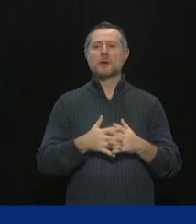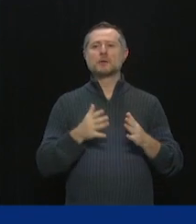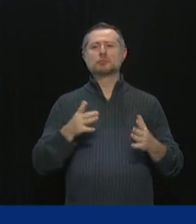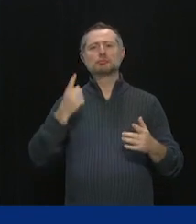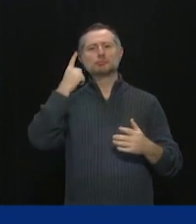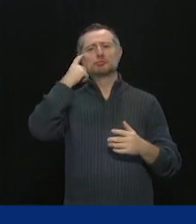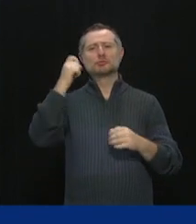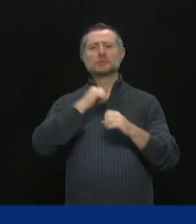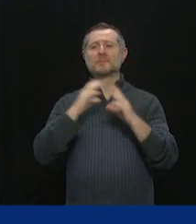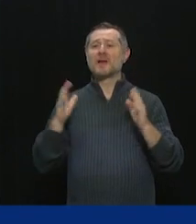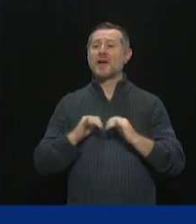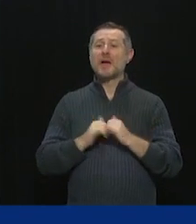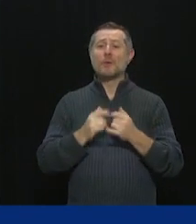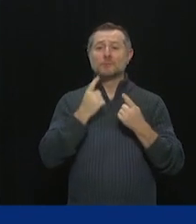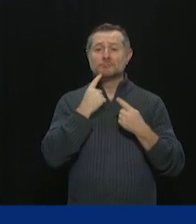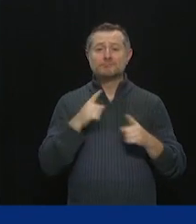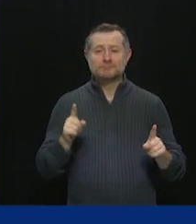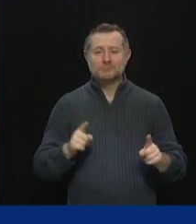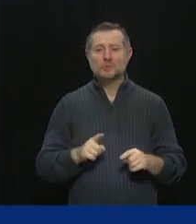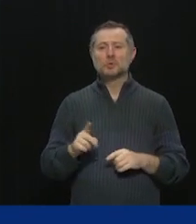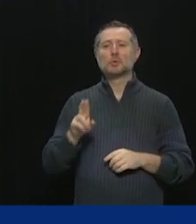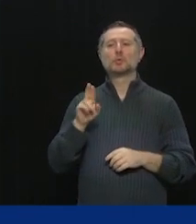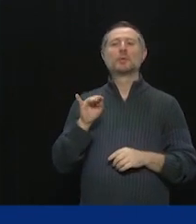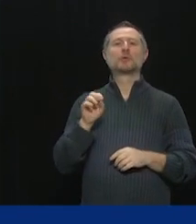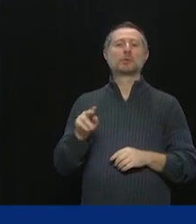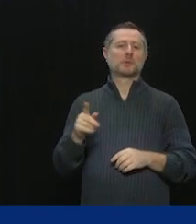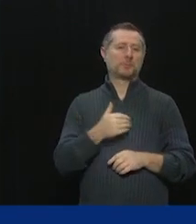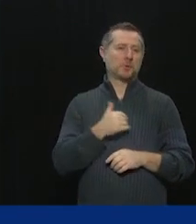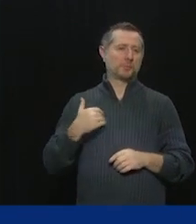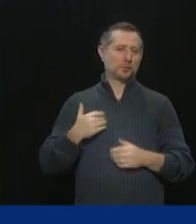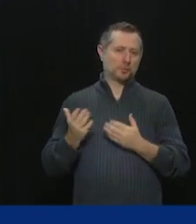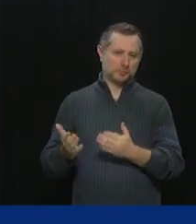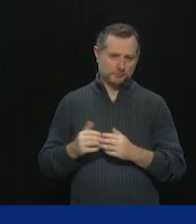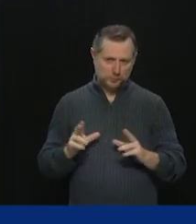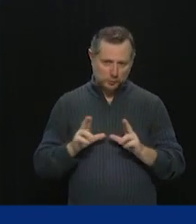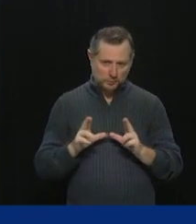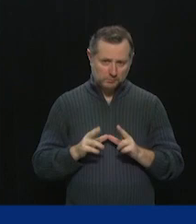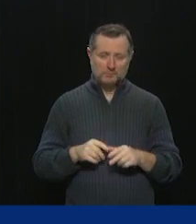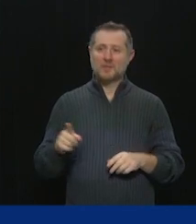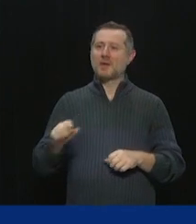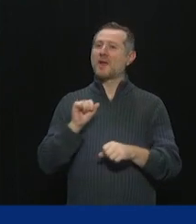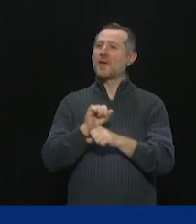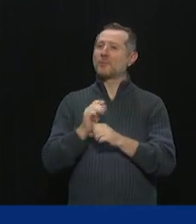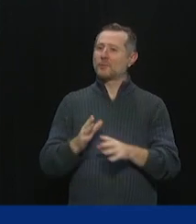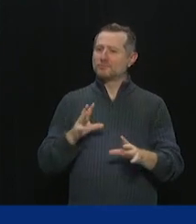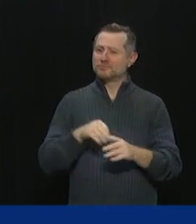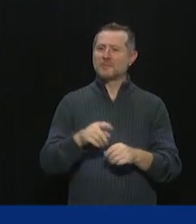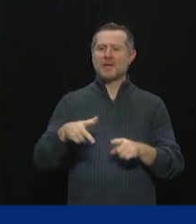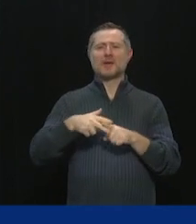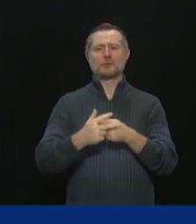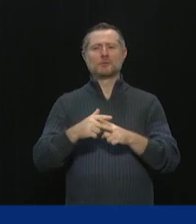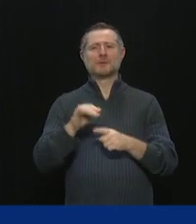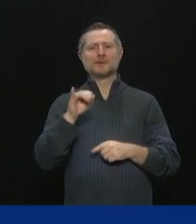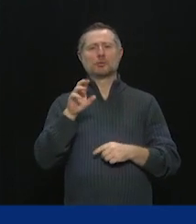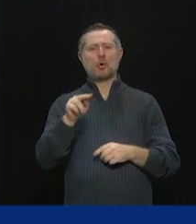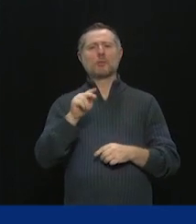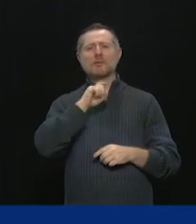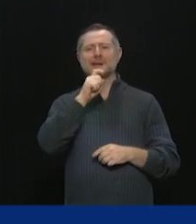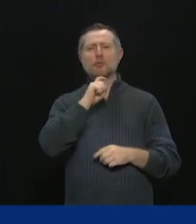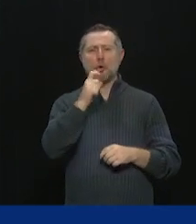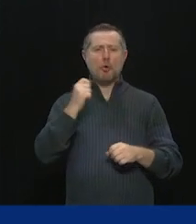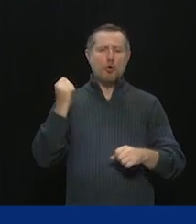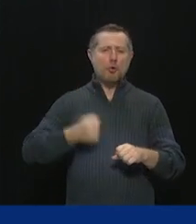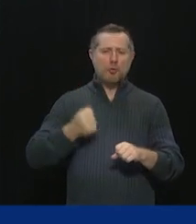members. Steel workers, longshoremen, pipe fitters, iron workers. They helped build this